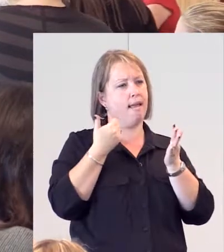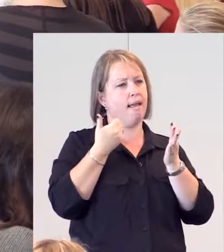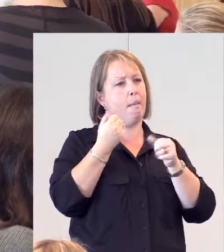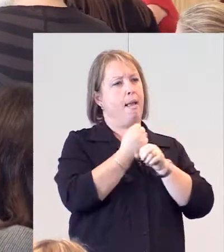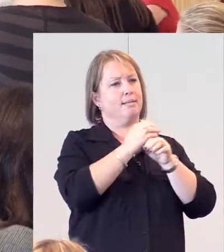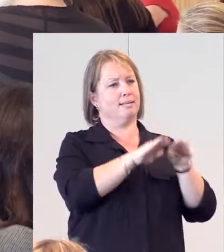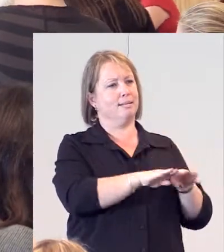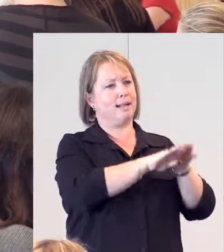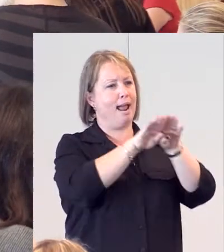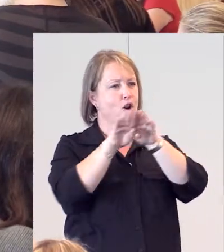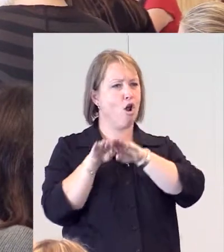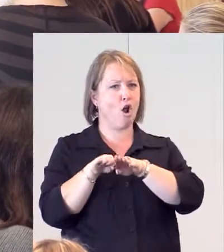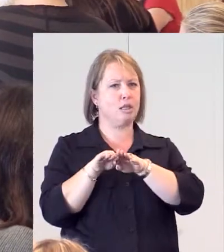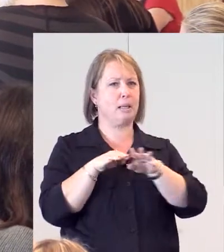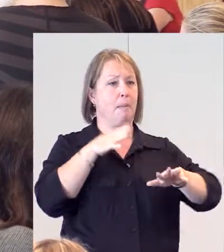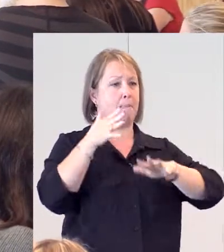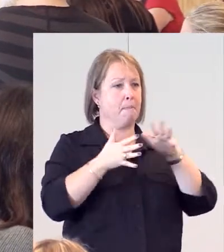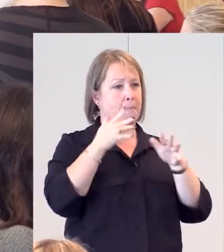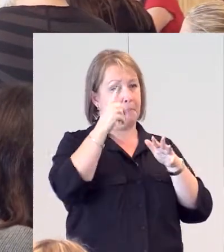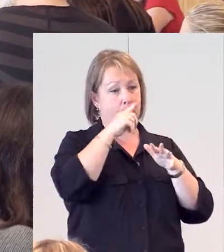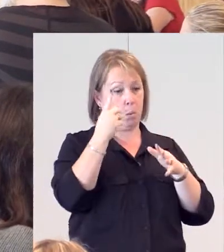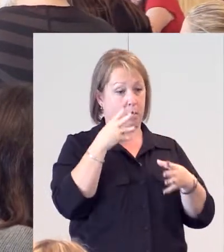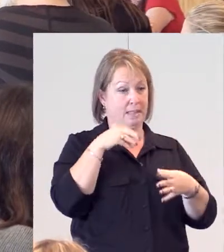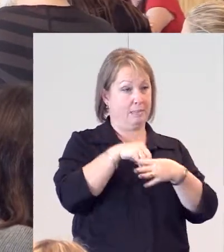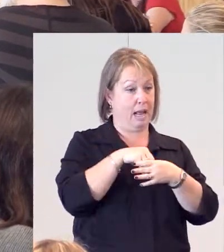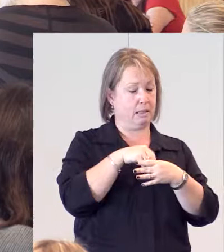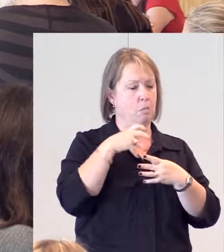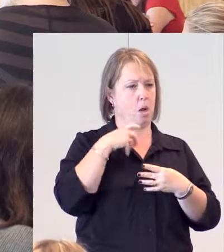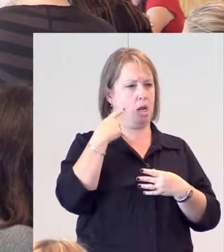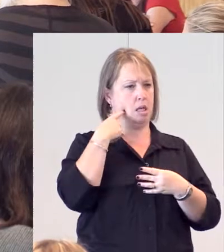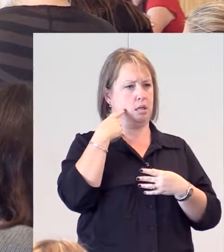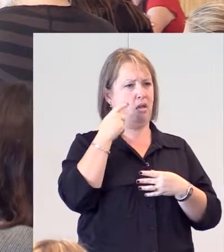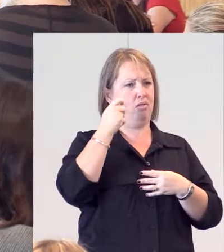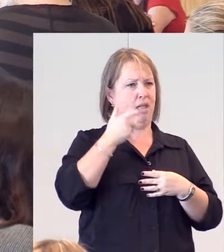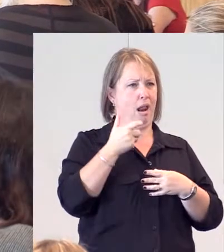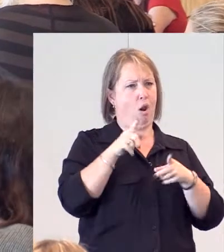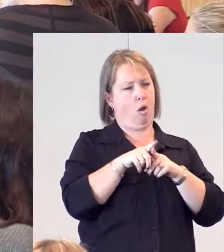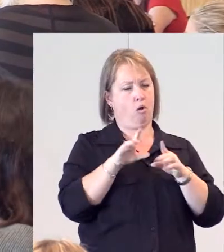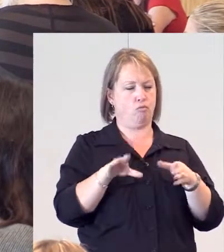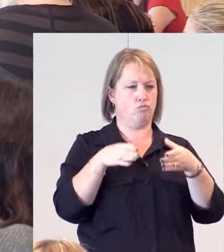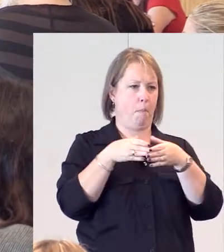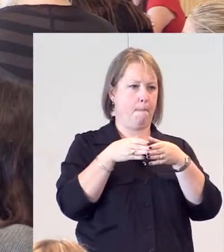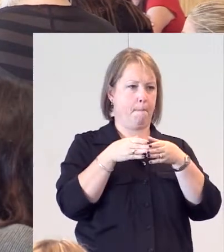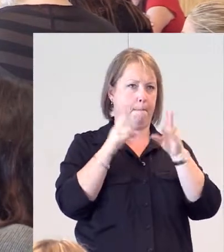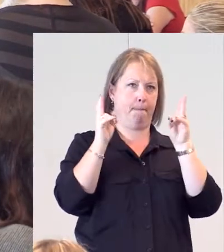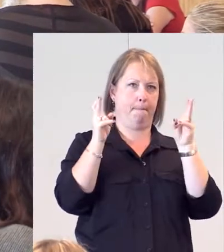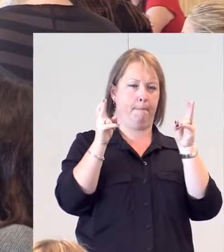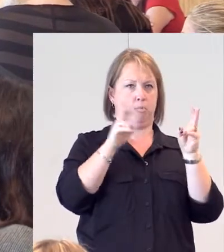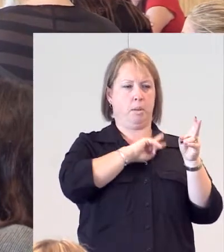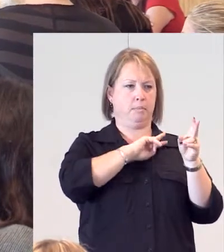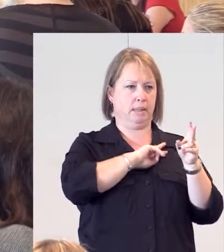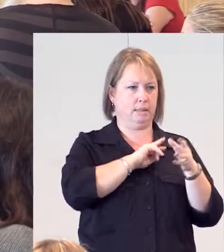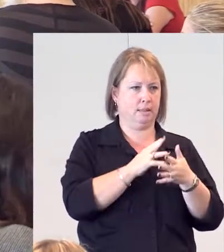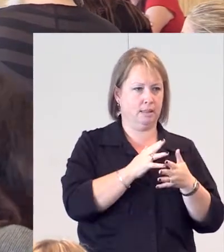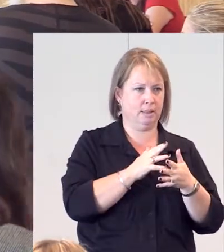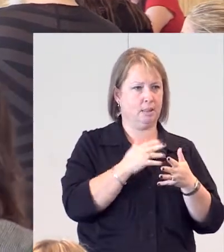so that for those who participate it is easier, and maybe group titles and responsibilities, so it's easier to,